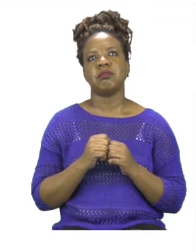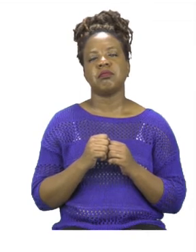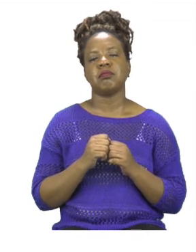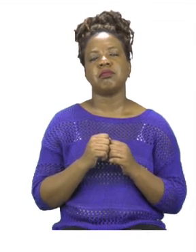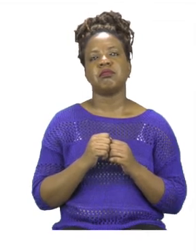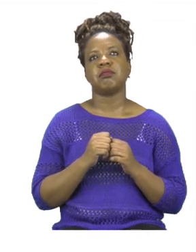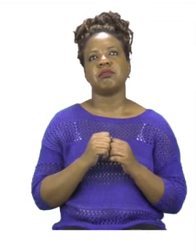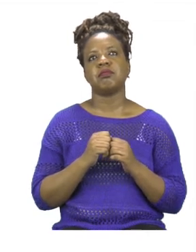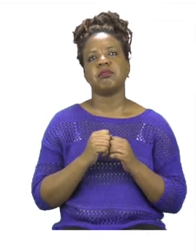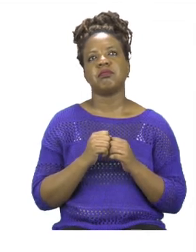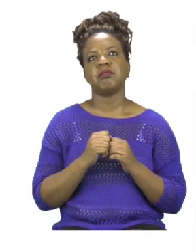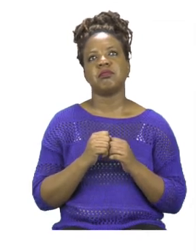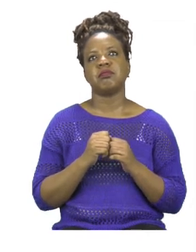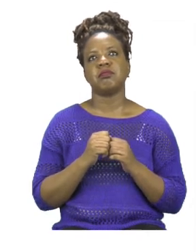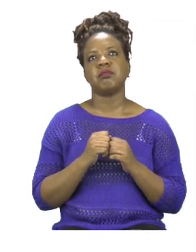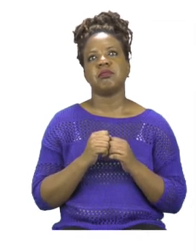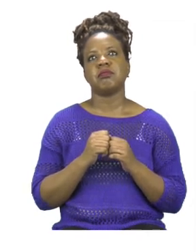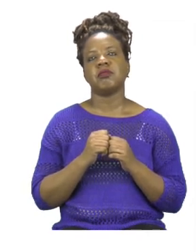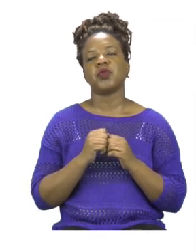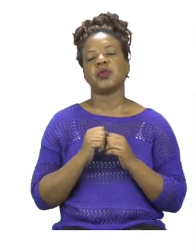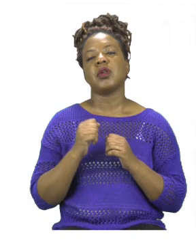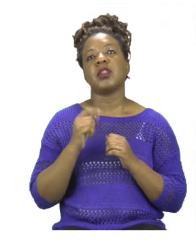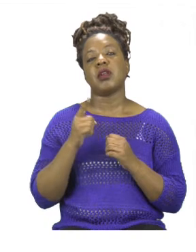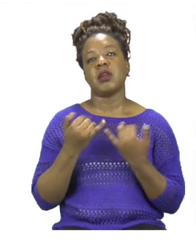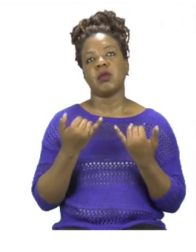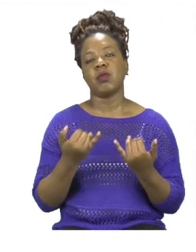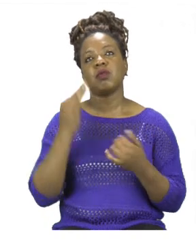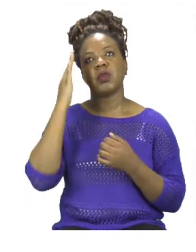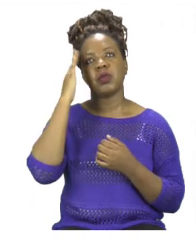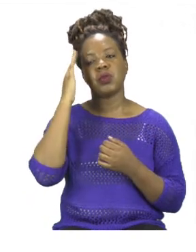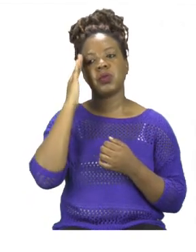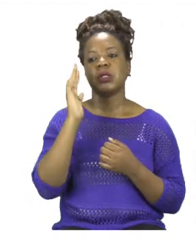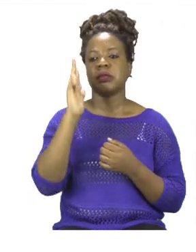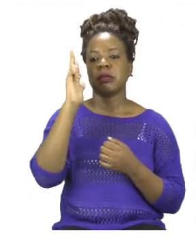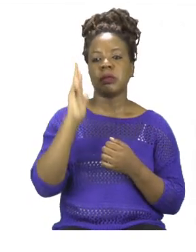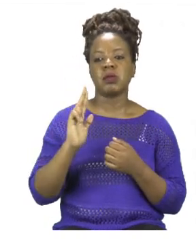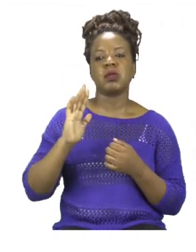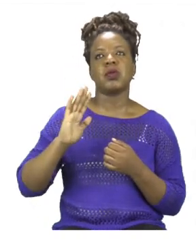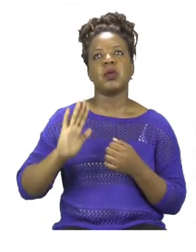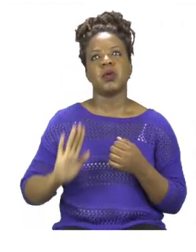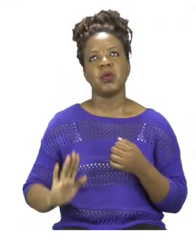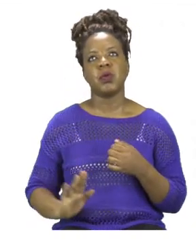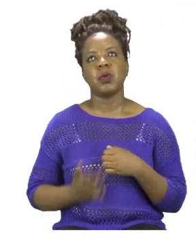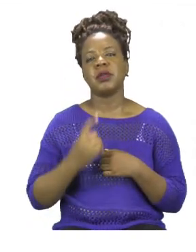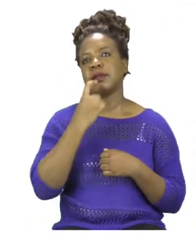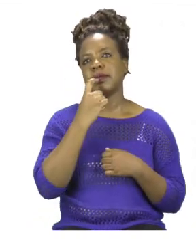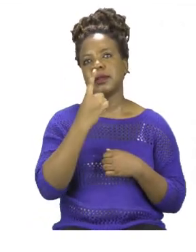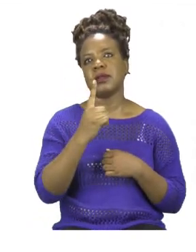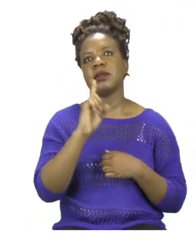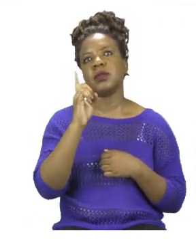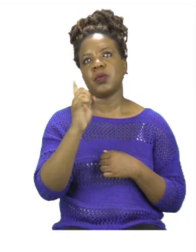called inverted commas. These inverted commas allow us to know what the